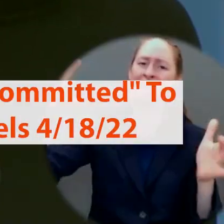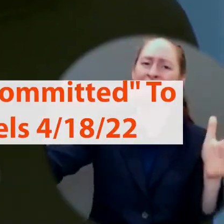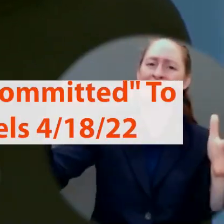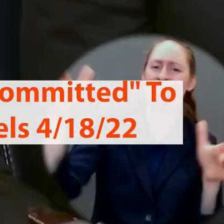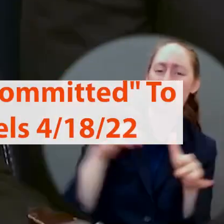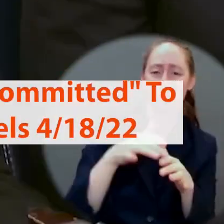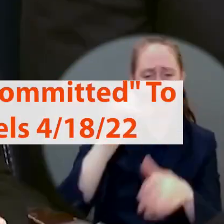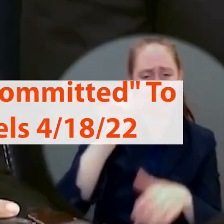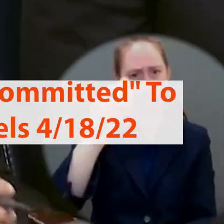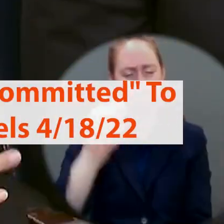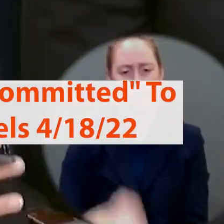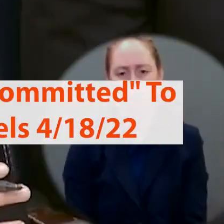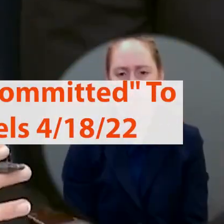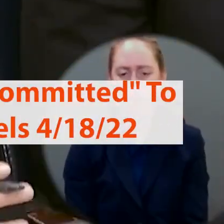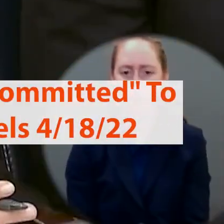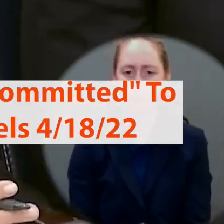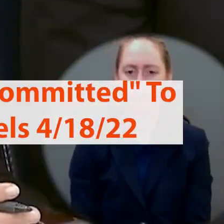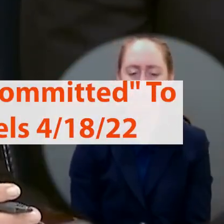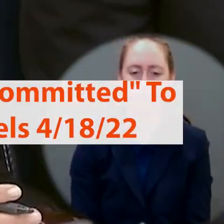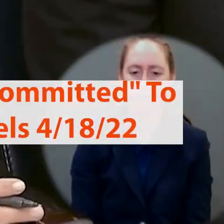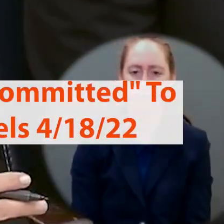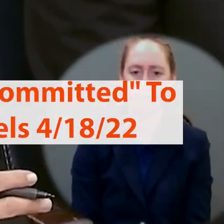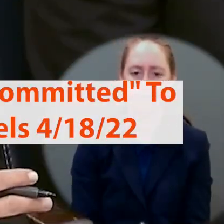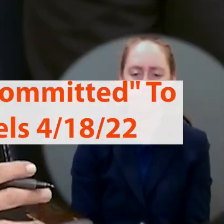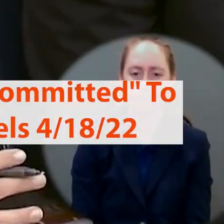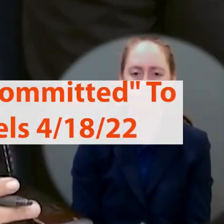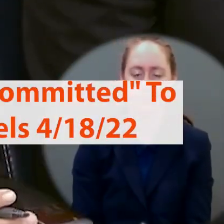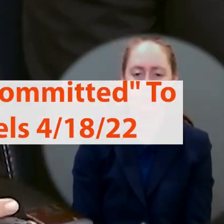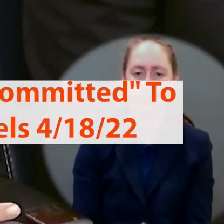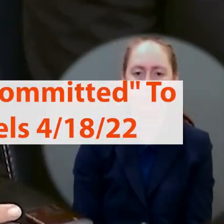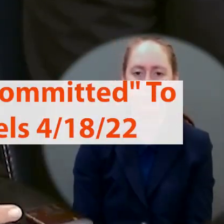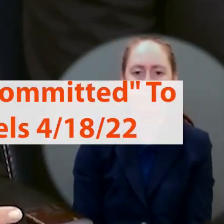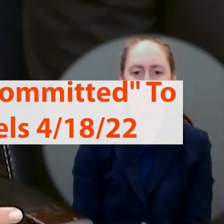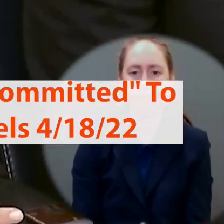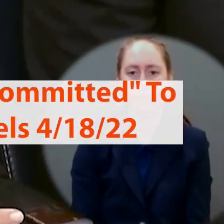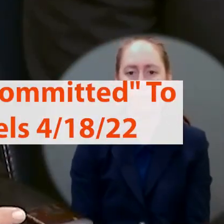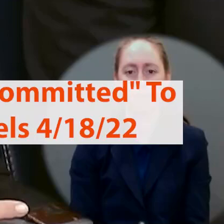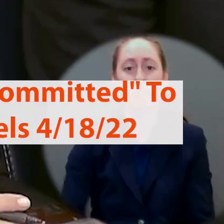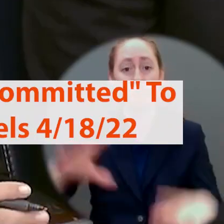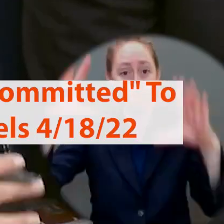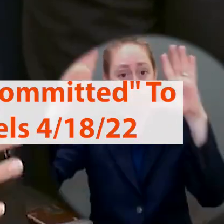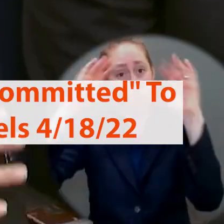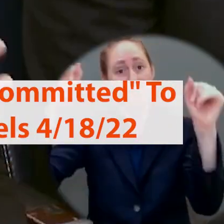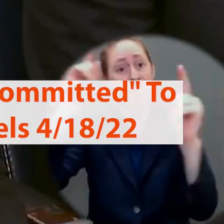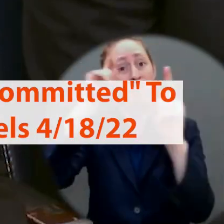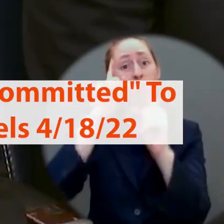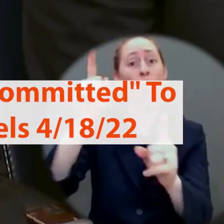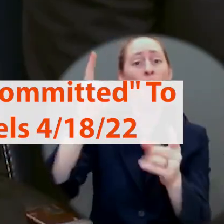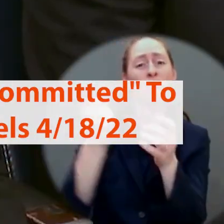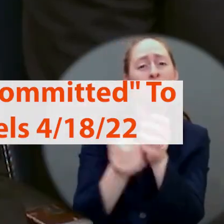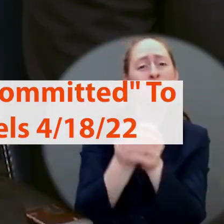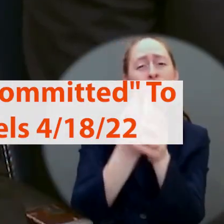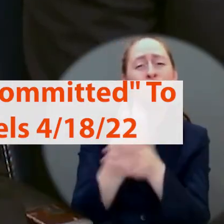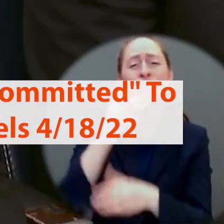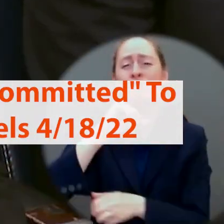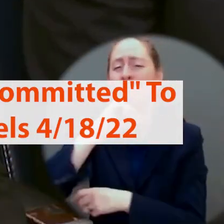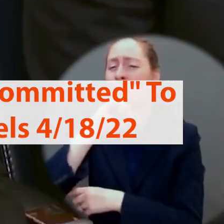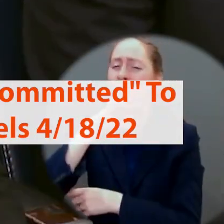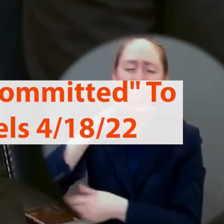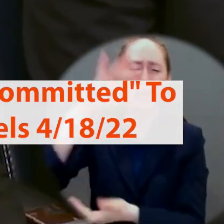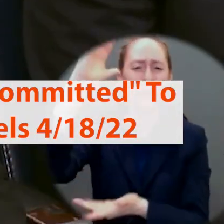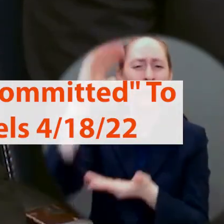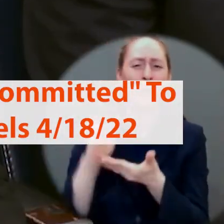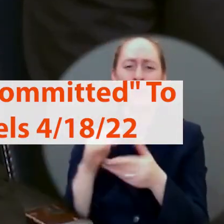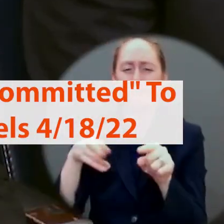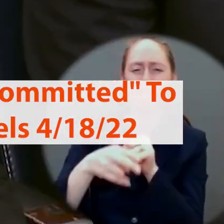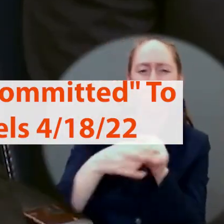The president has promised to slash greenhouse gas emissions in half by 2030. Now you're having to expand production of fossil fuels when you promised